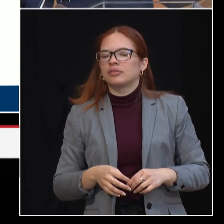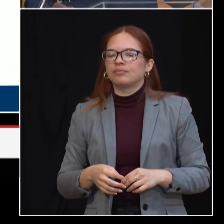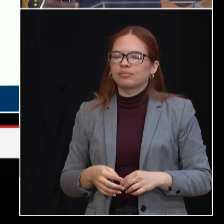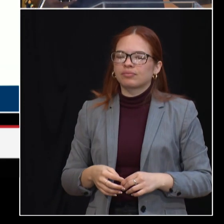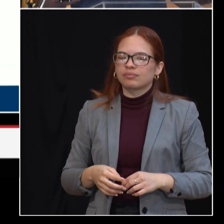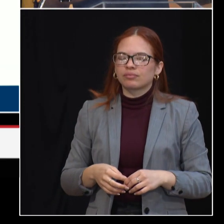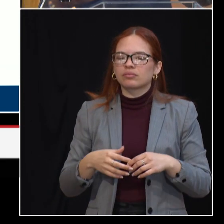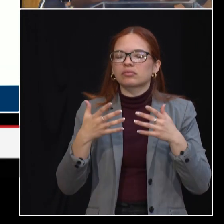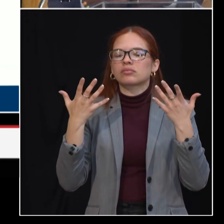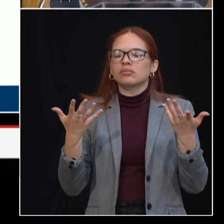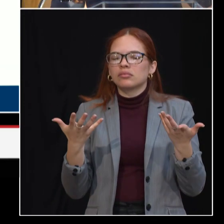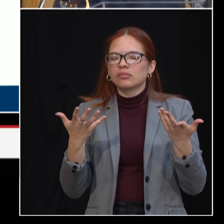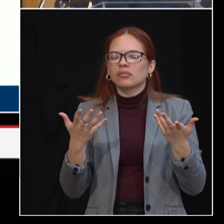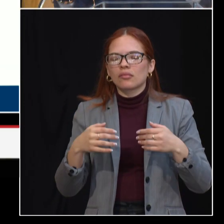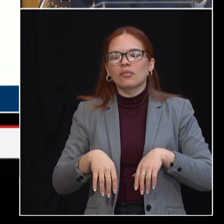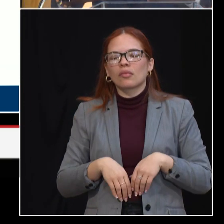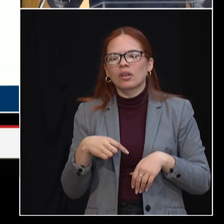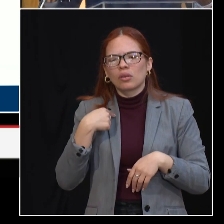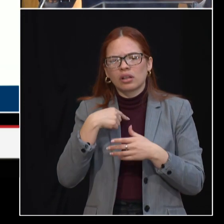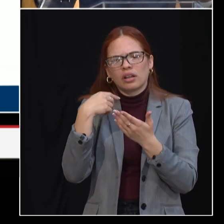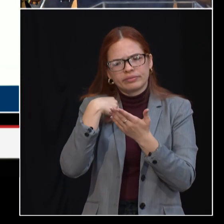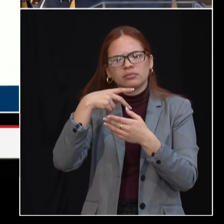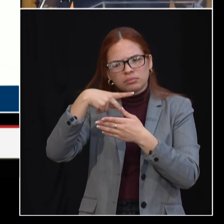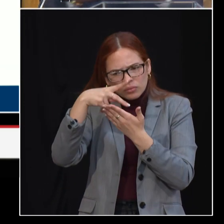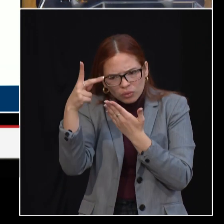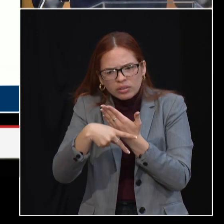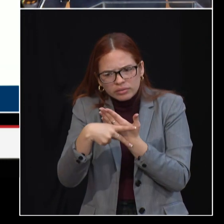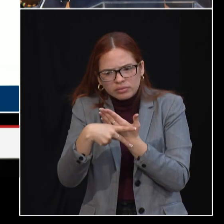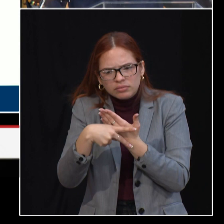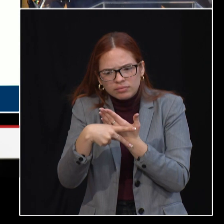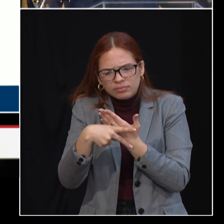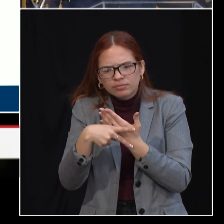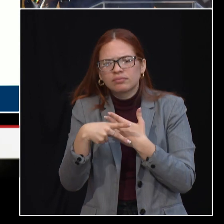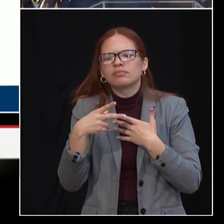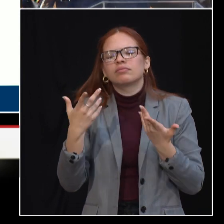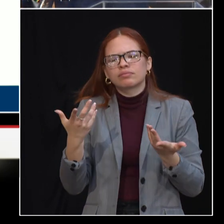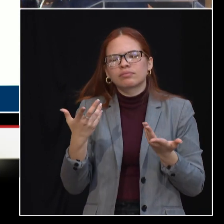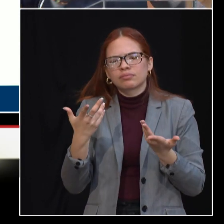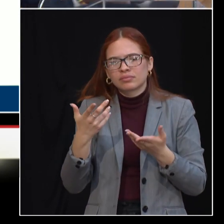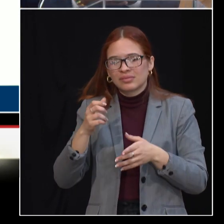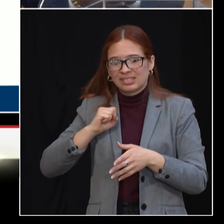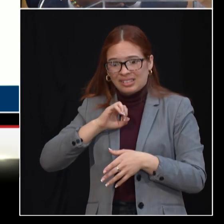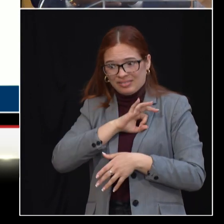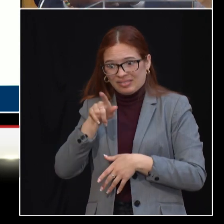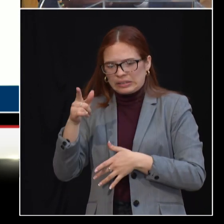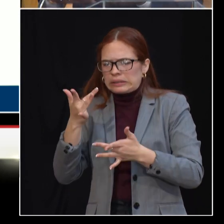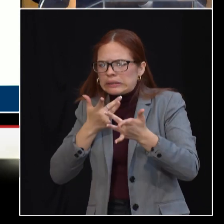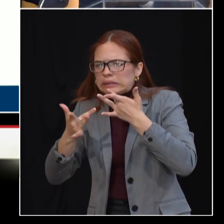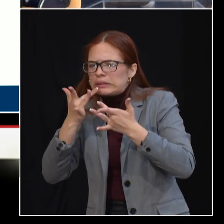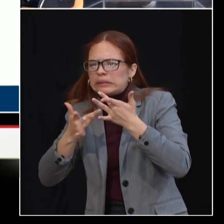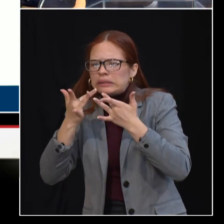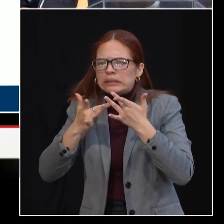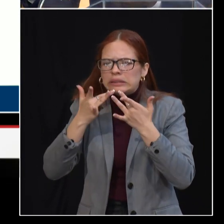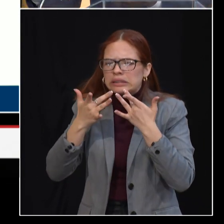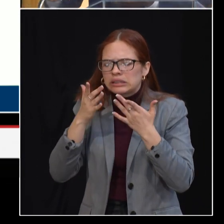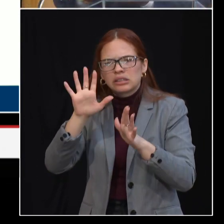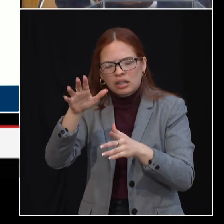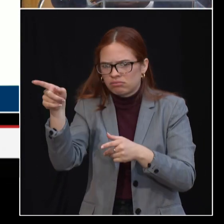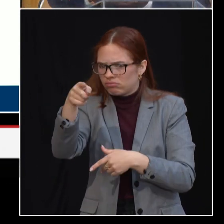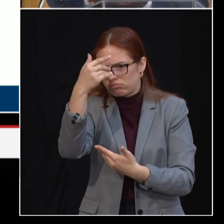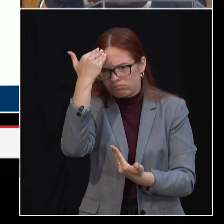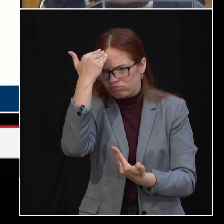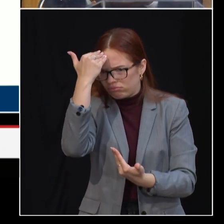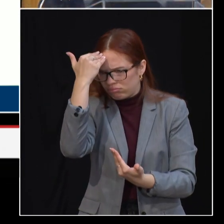We've built a program to deal with some of the staffing shortages that everybody is struggling with. We've partnered with several universities